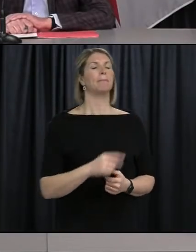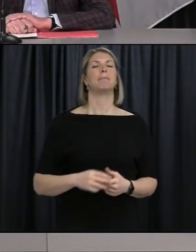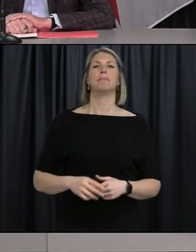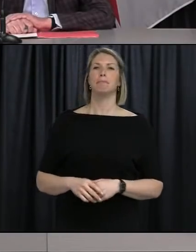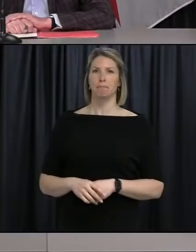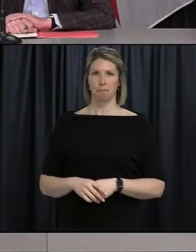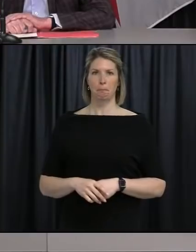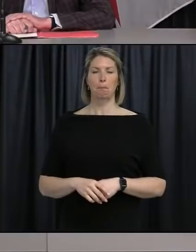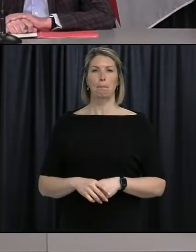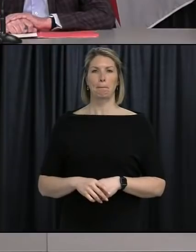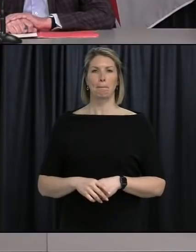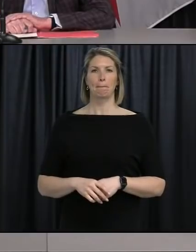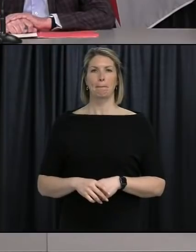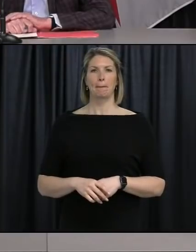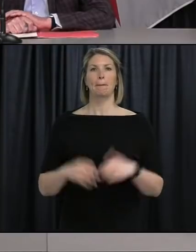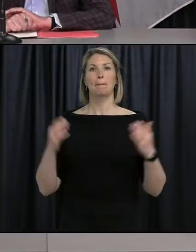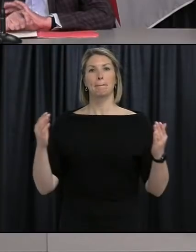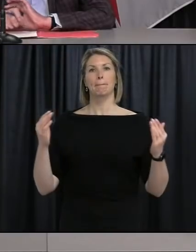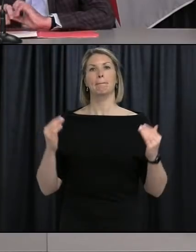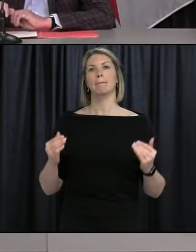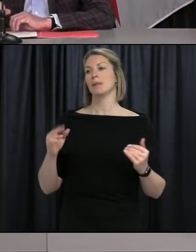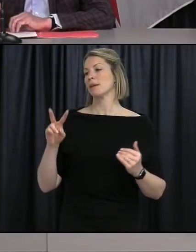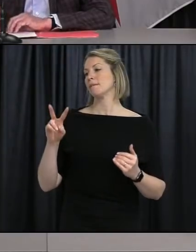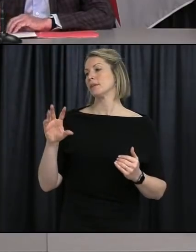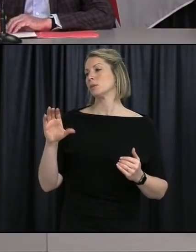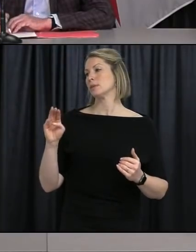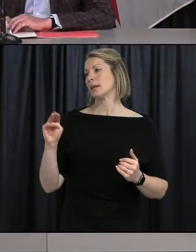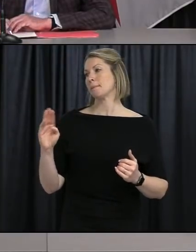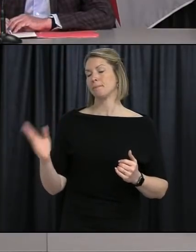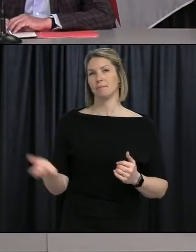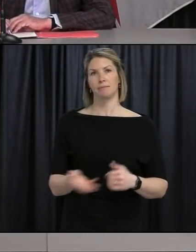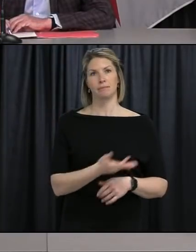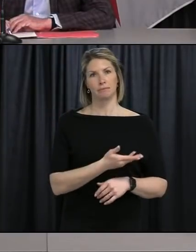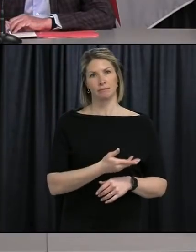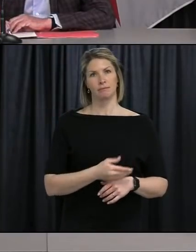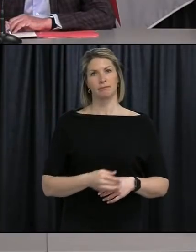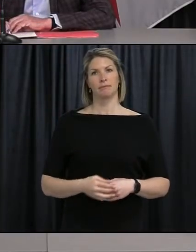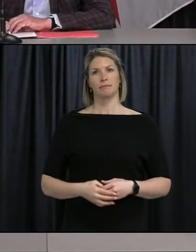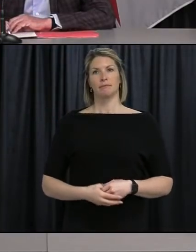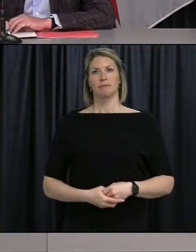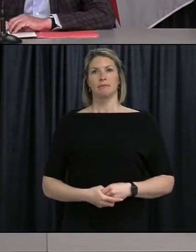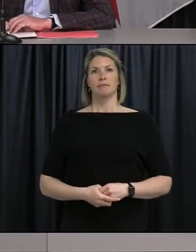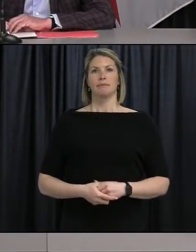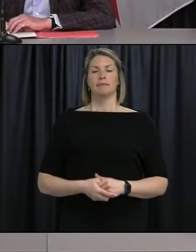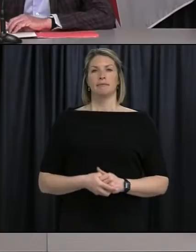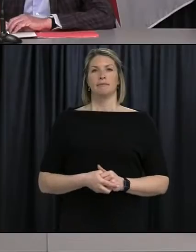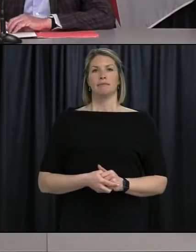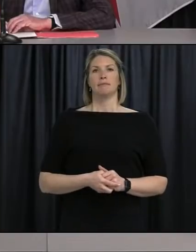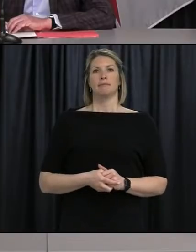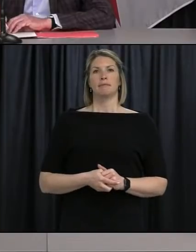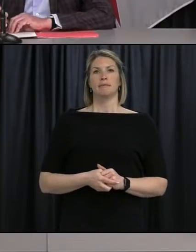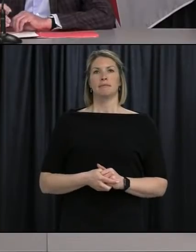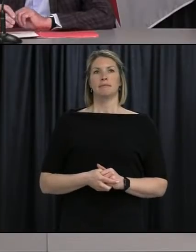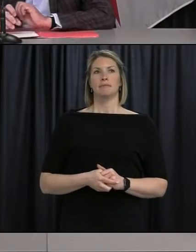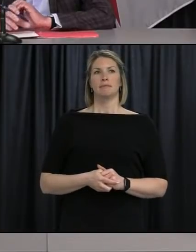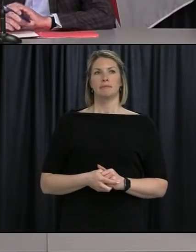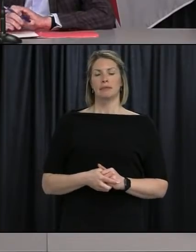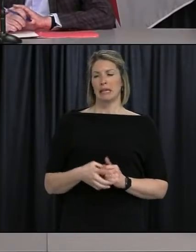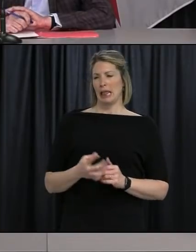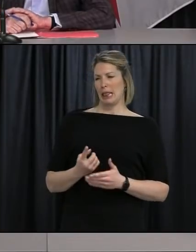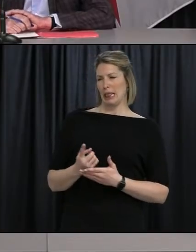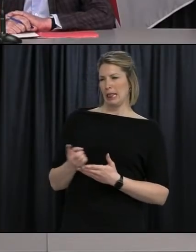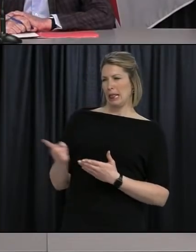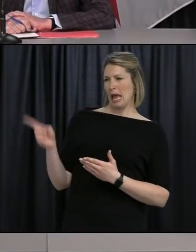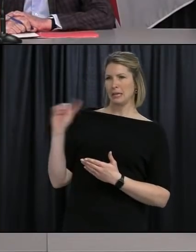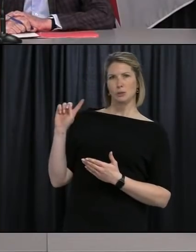Our next questions are from Richard Duggan with VOCM. Please go ahead. Thank you. There was a case reported last